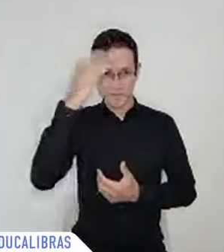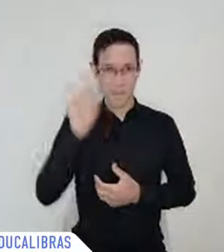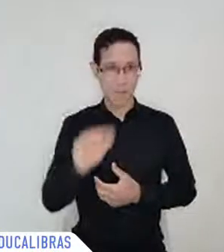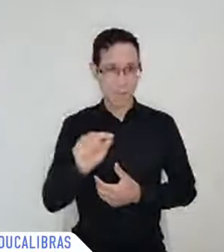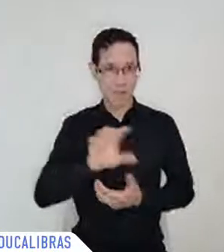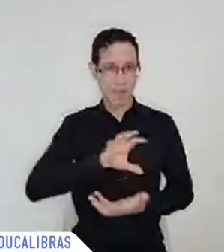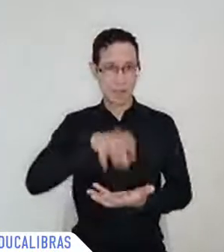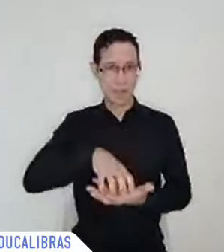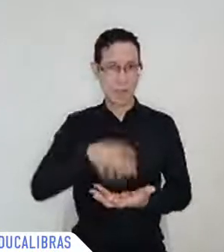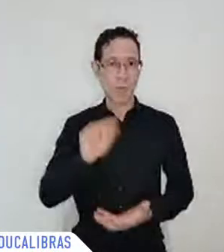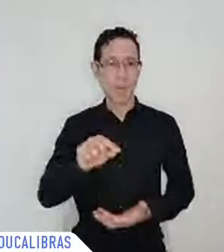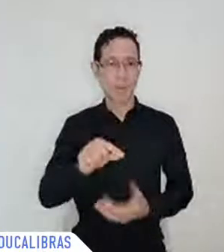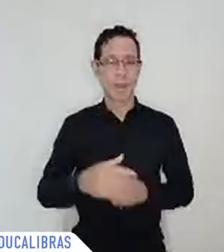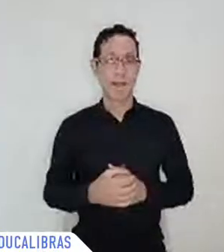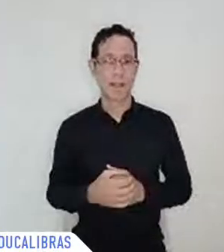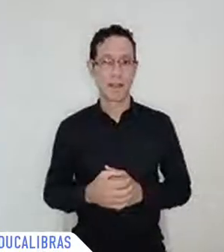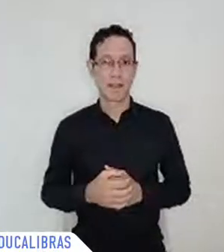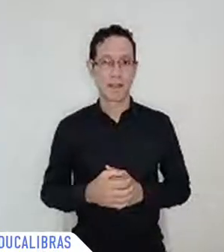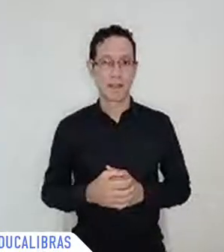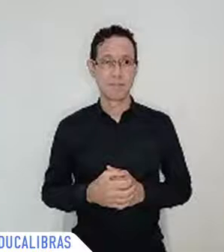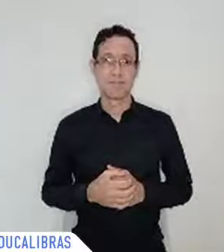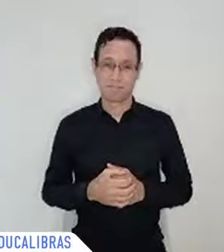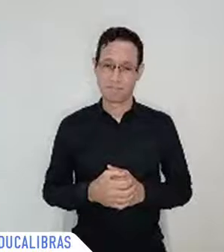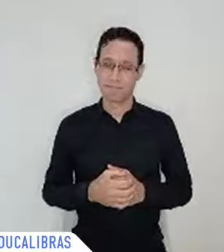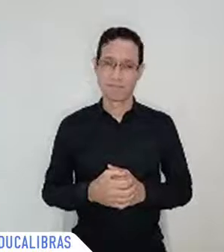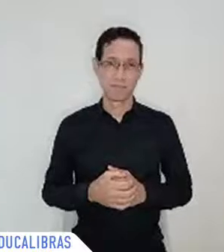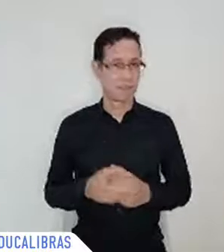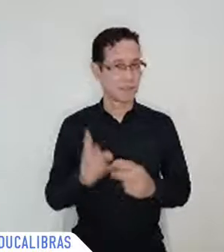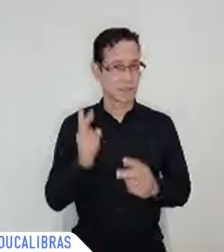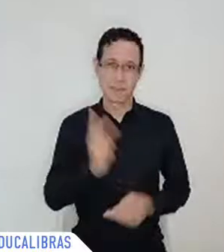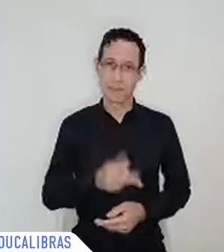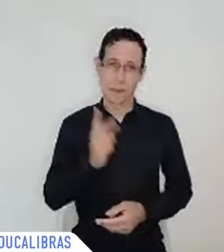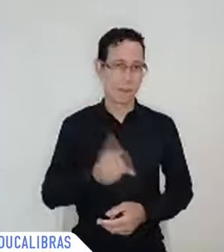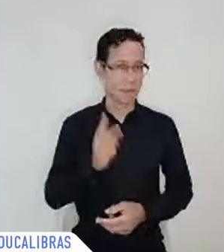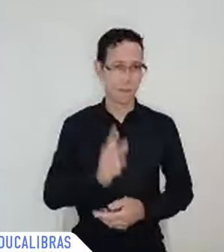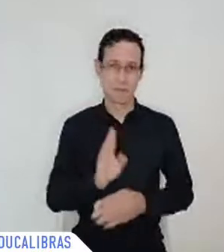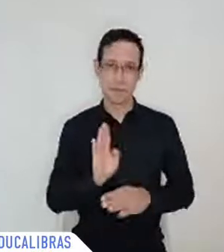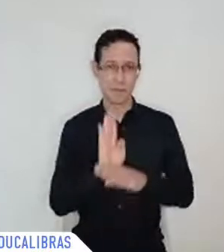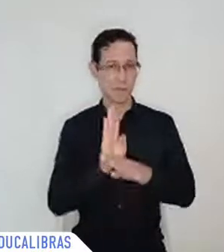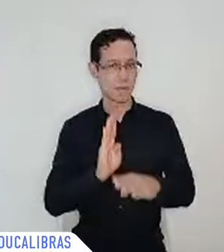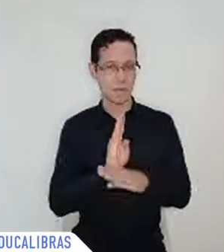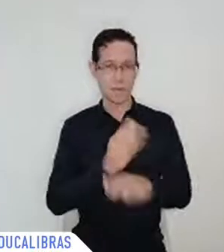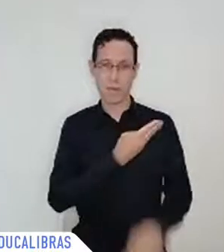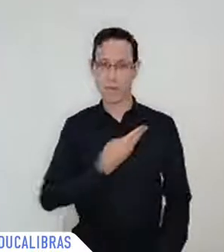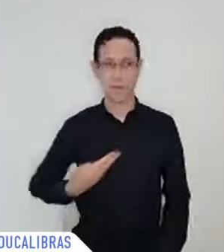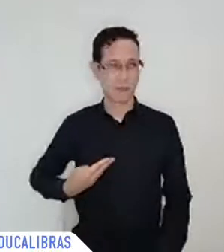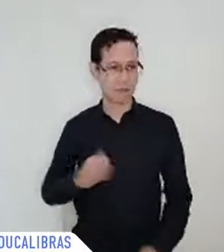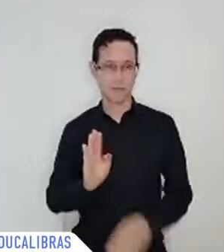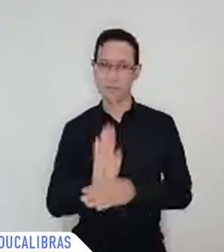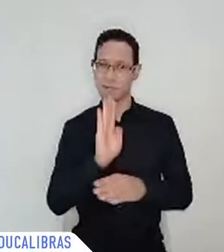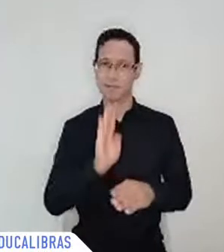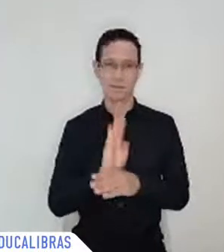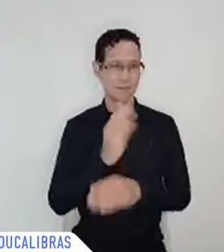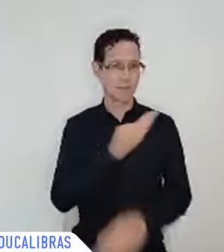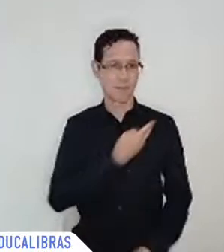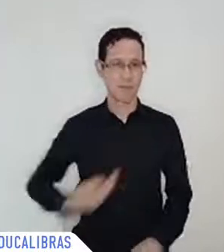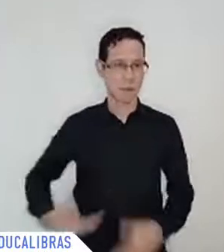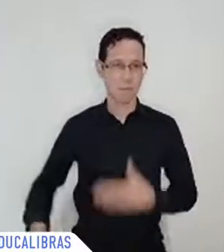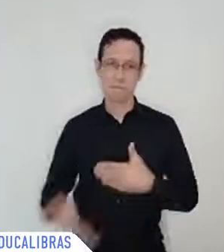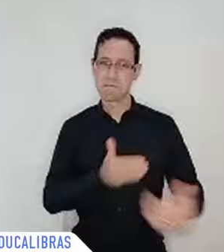government. What changes is the government. So that helps understand what the center